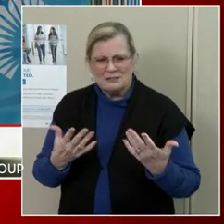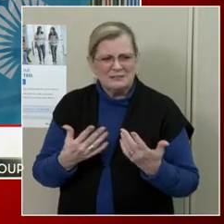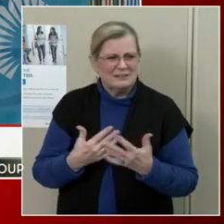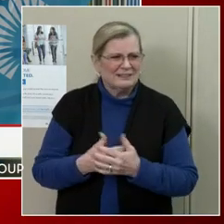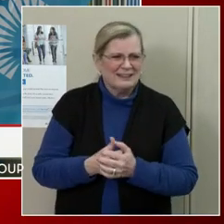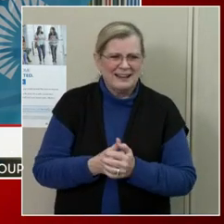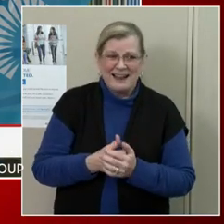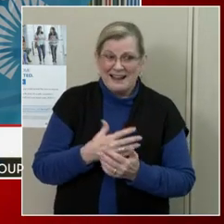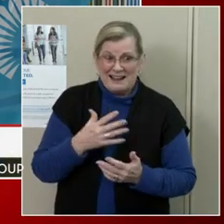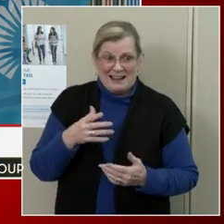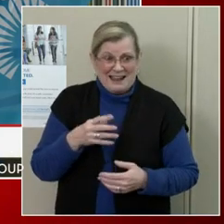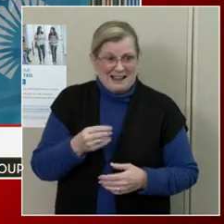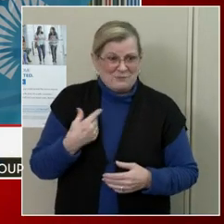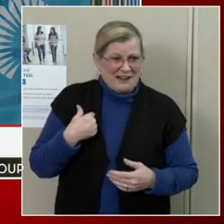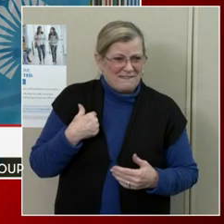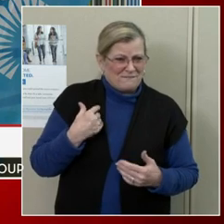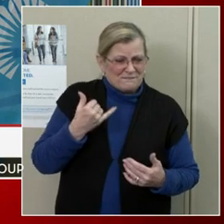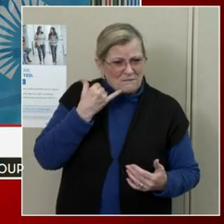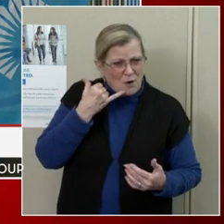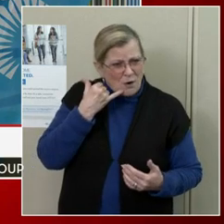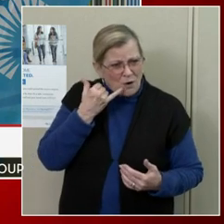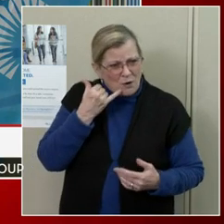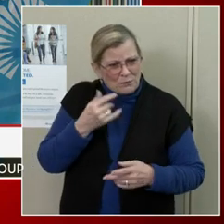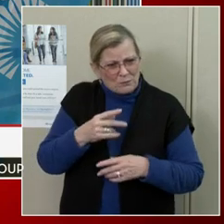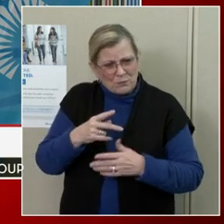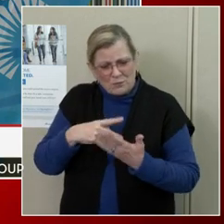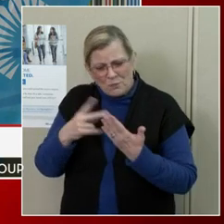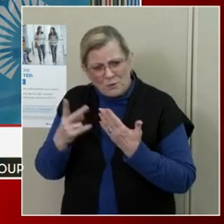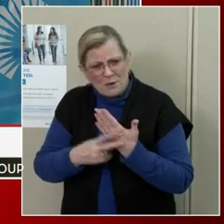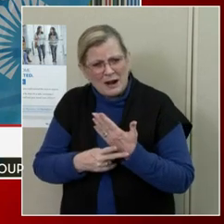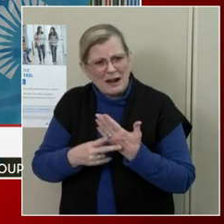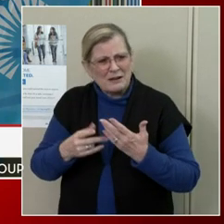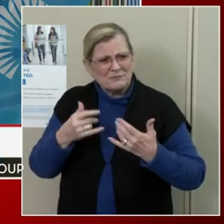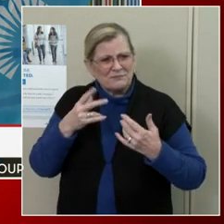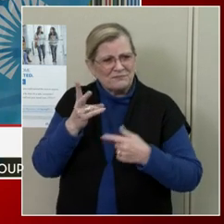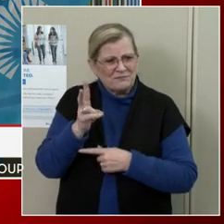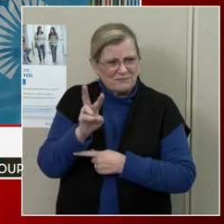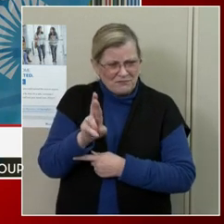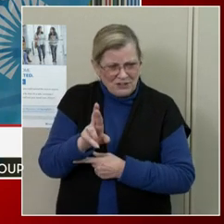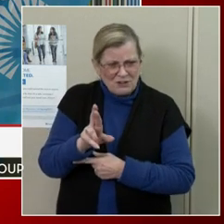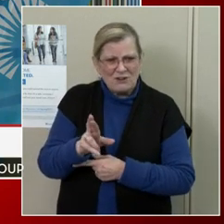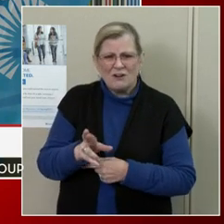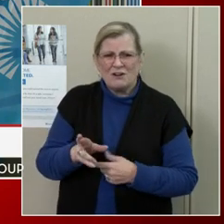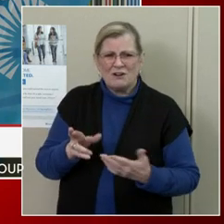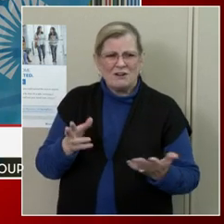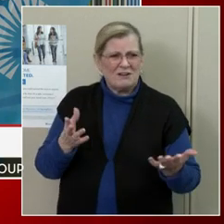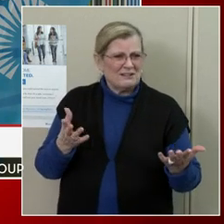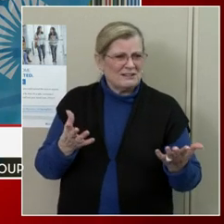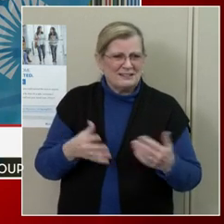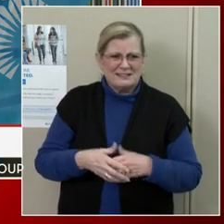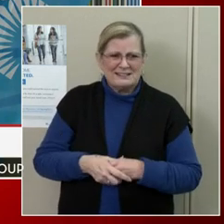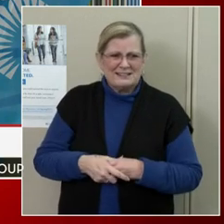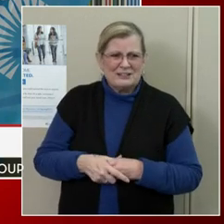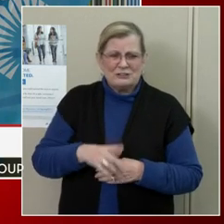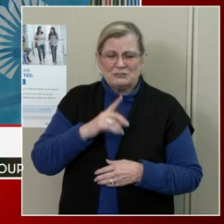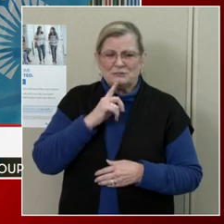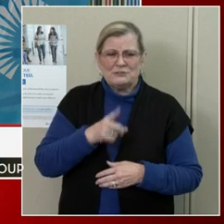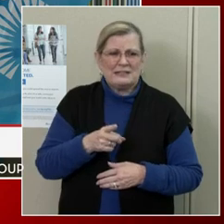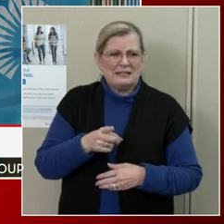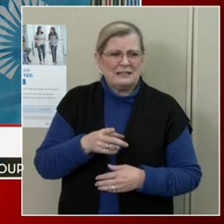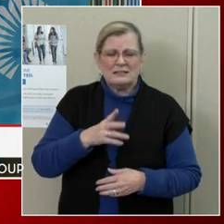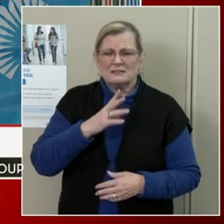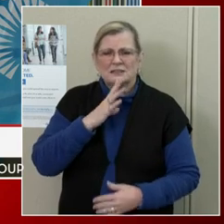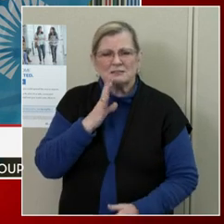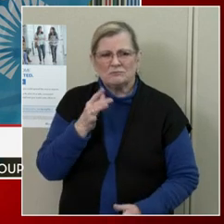care program, which allows us to take care of COVID patients at home using remote telemedicine and remote